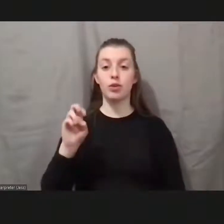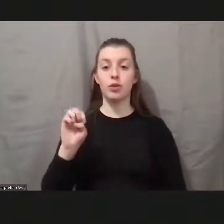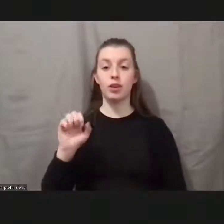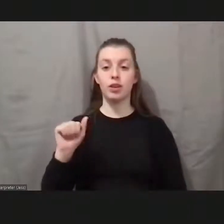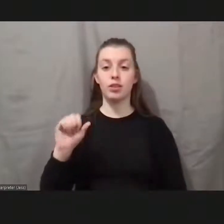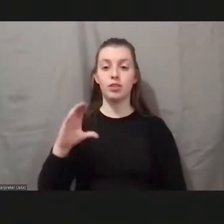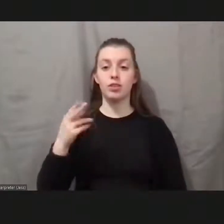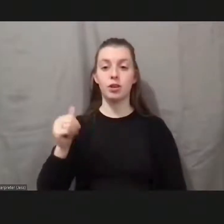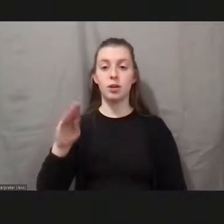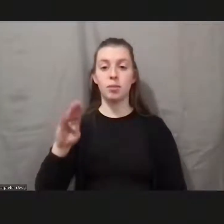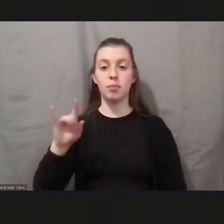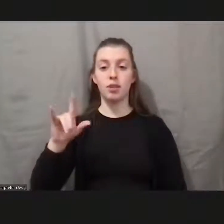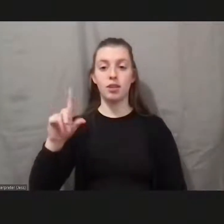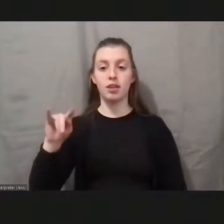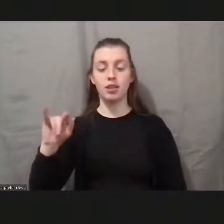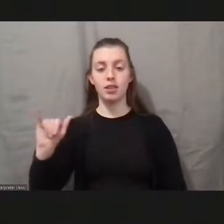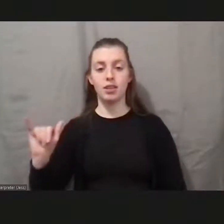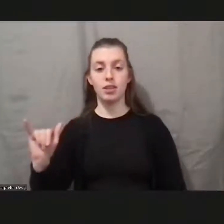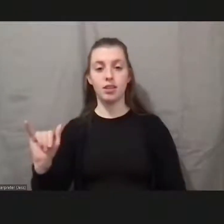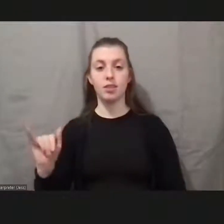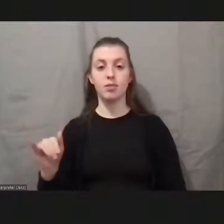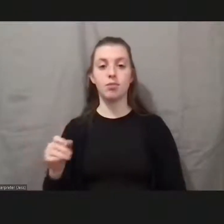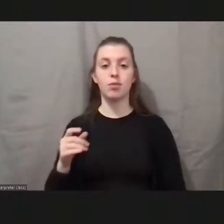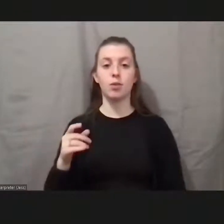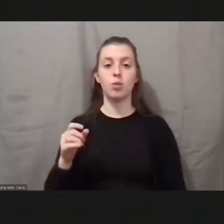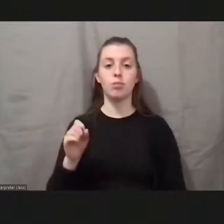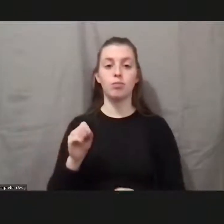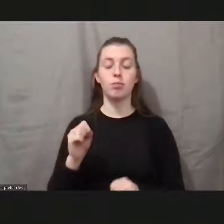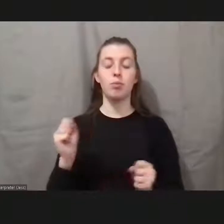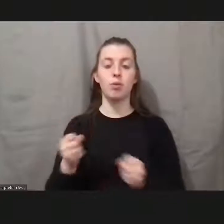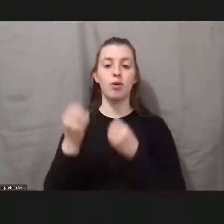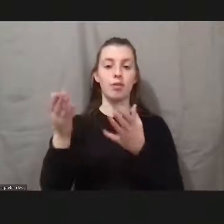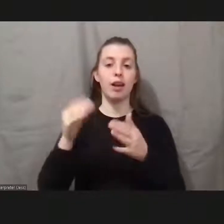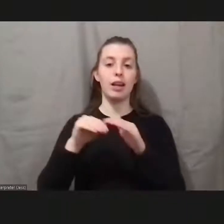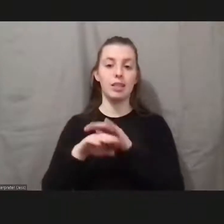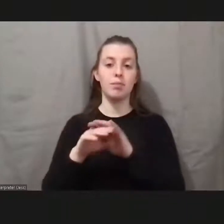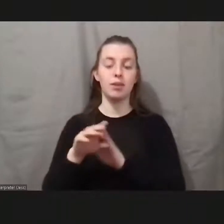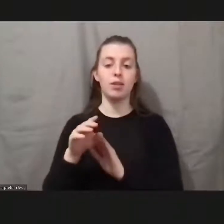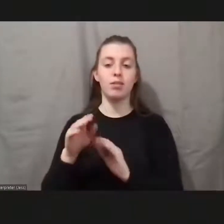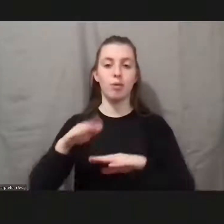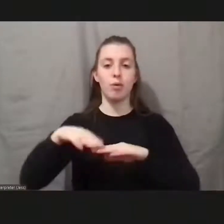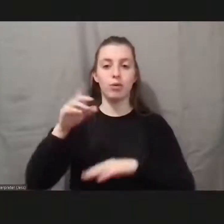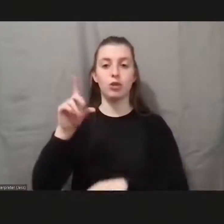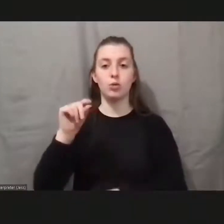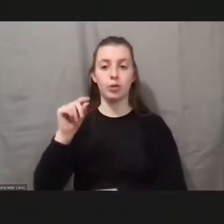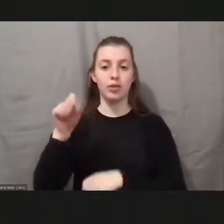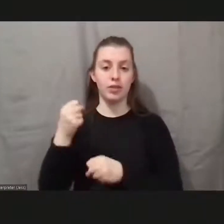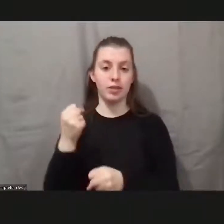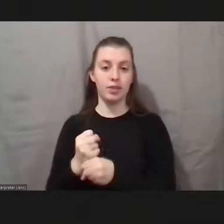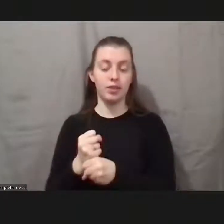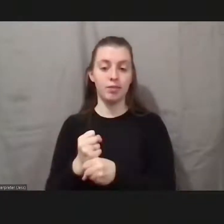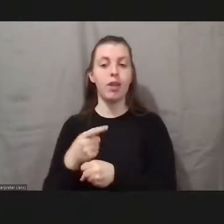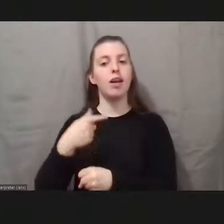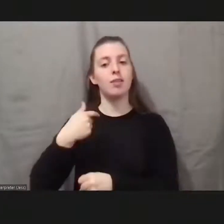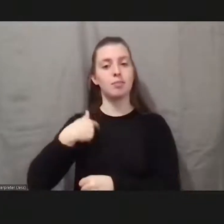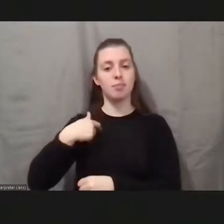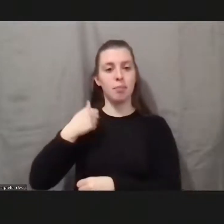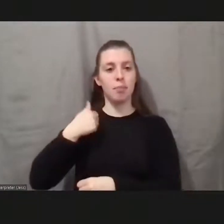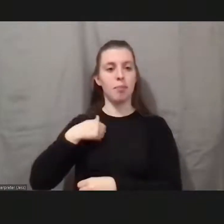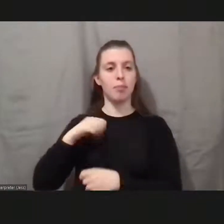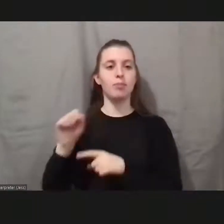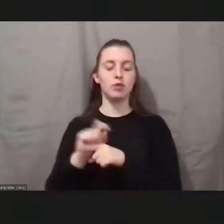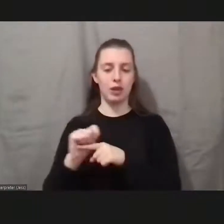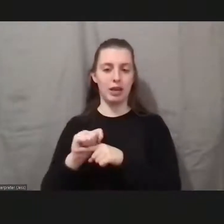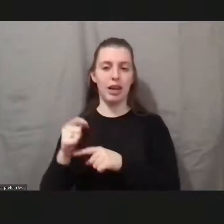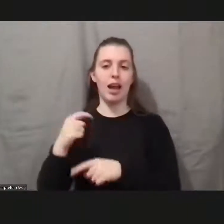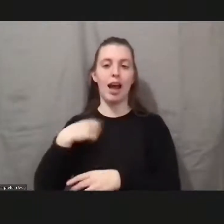years. It's through our inclusion and action services, for which I am very involved in. And one of the things